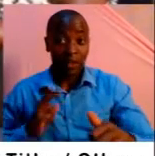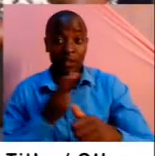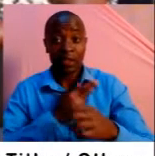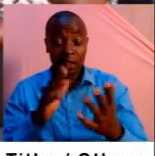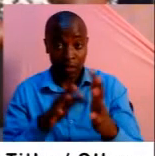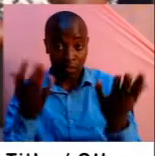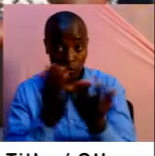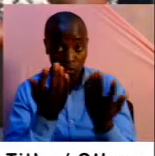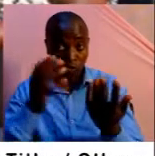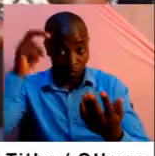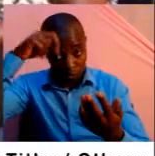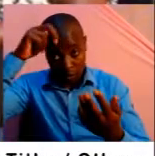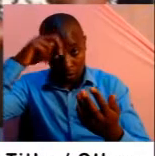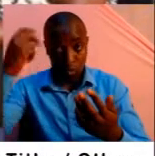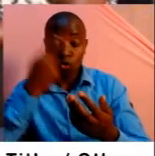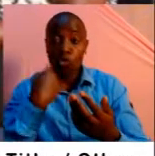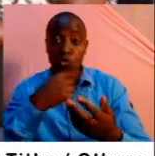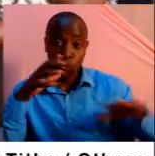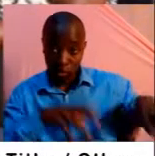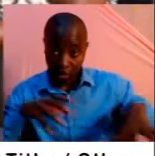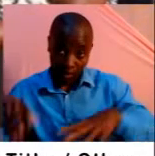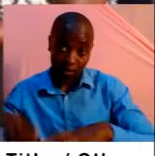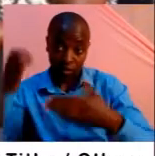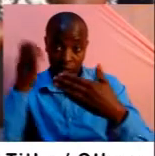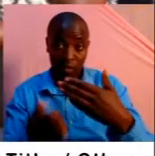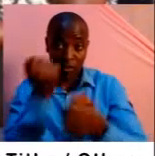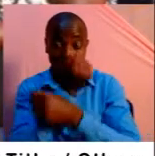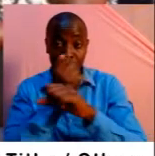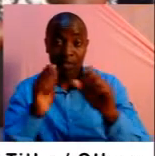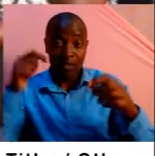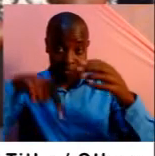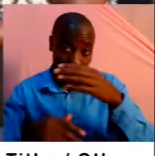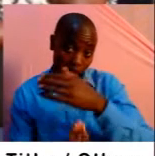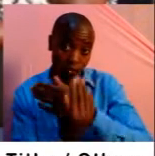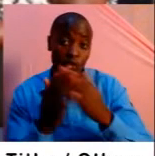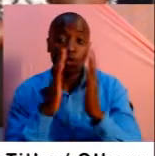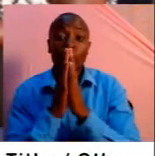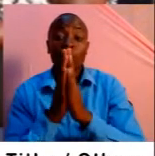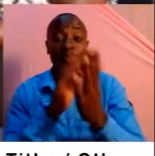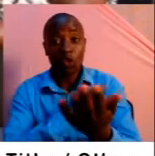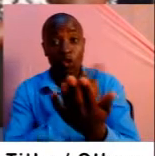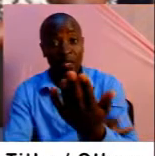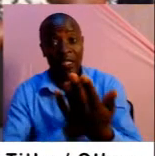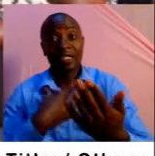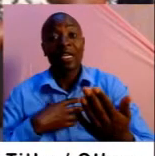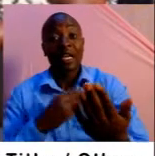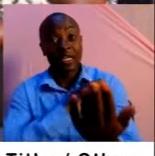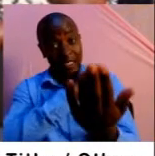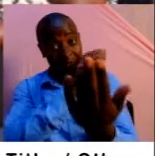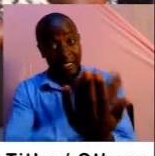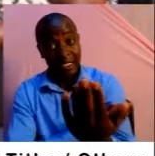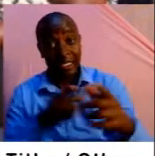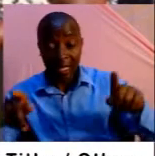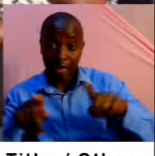who adheres to the end shall be saved. This morning we pray for grace and strength, that even as we